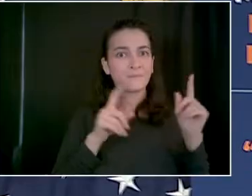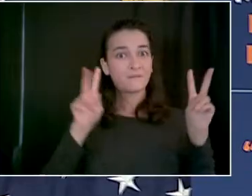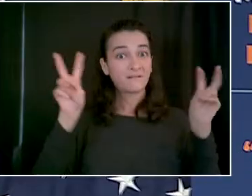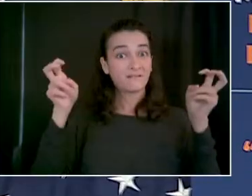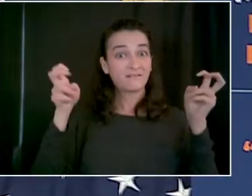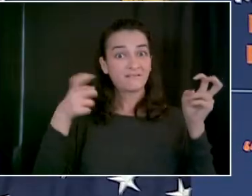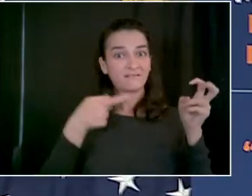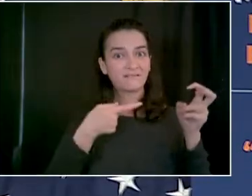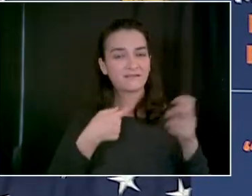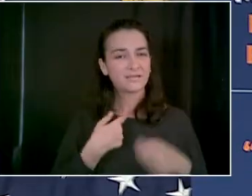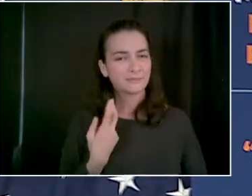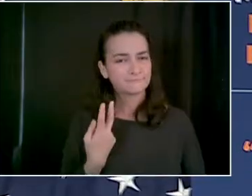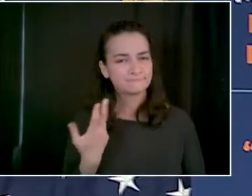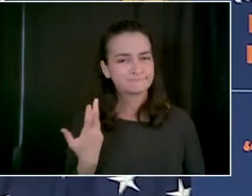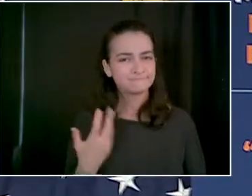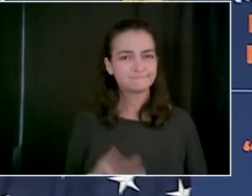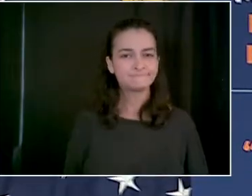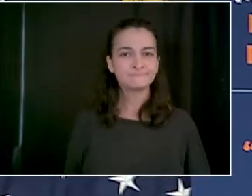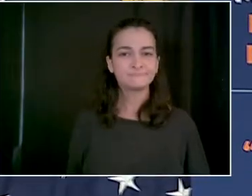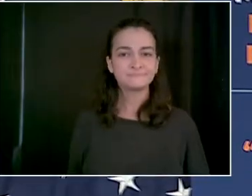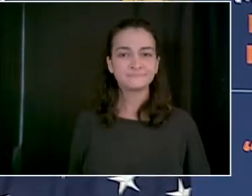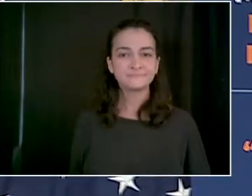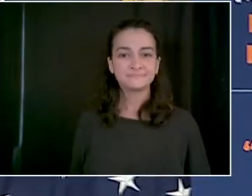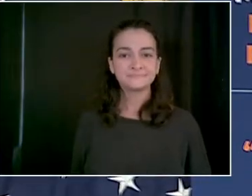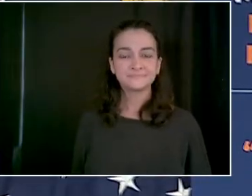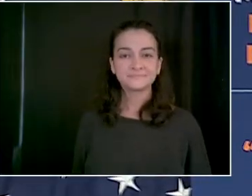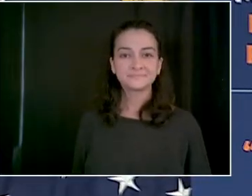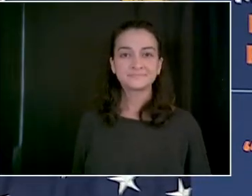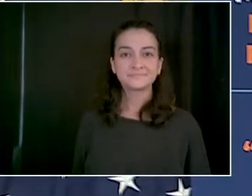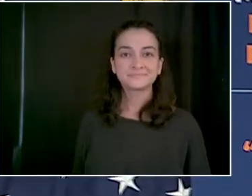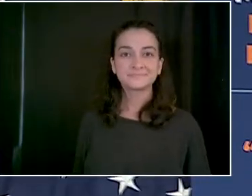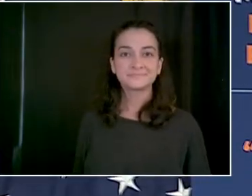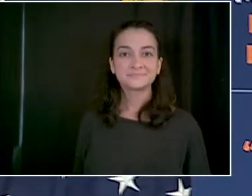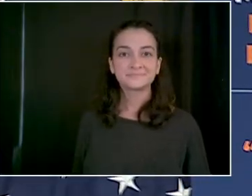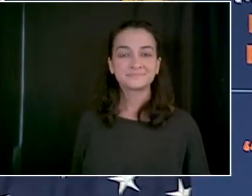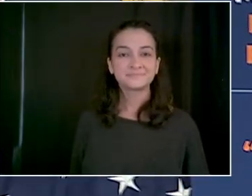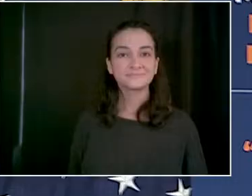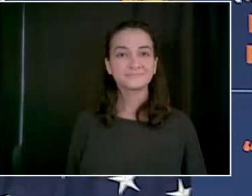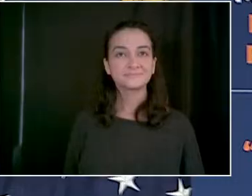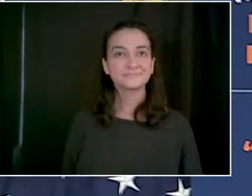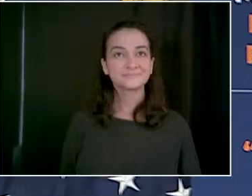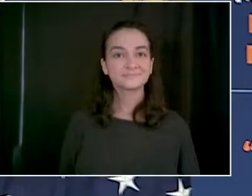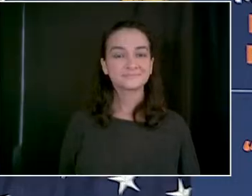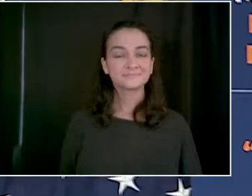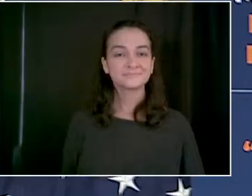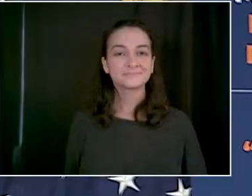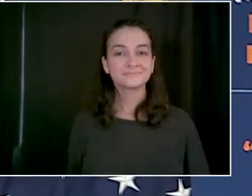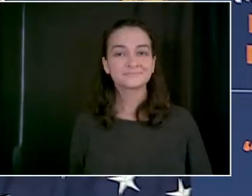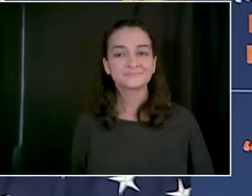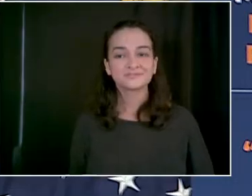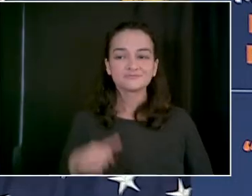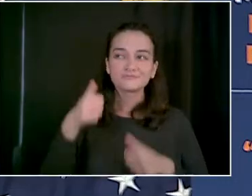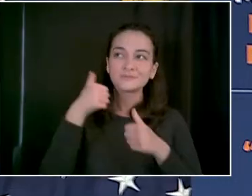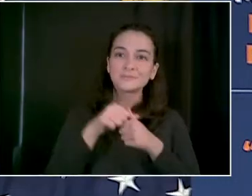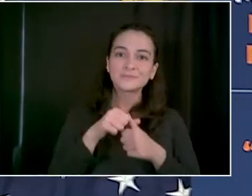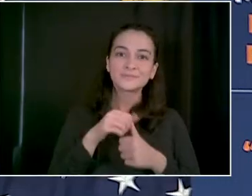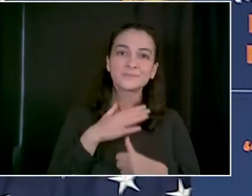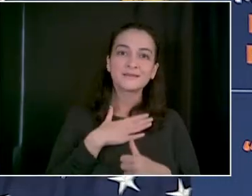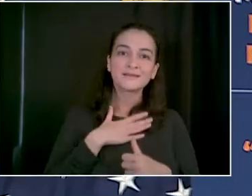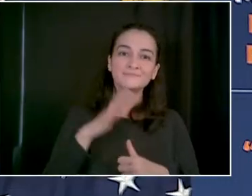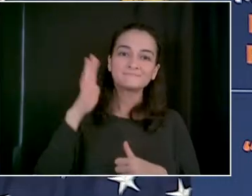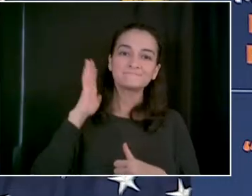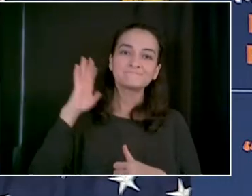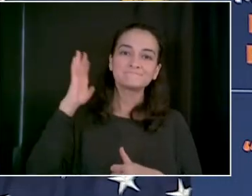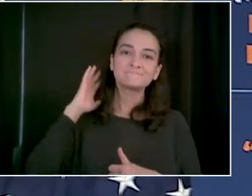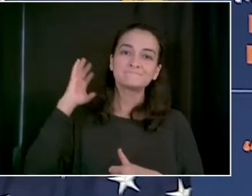You know, so remember when I said, Juliet, I said this. This is going to be an election with a lot of